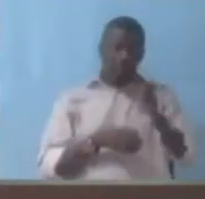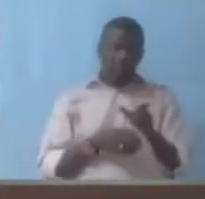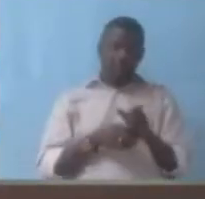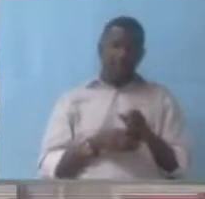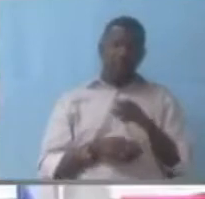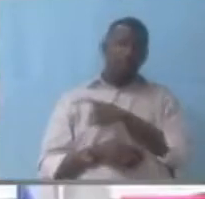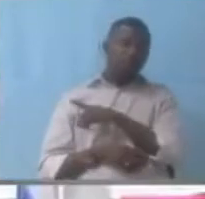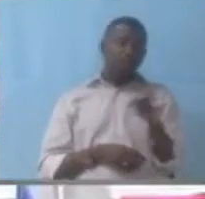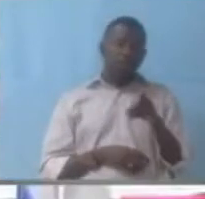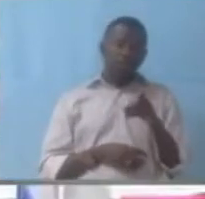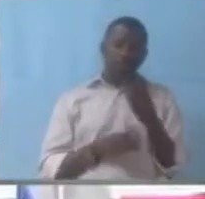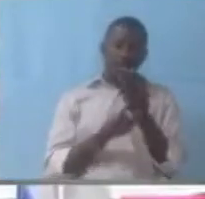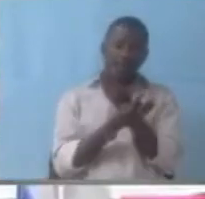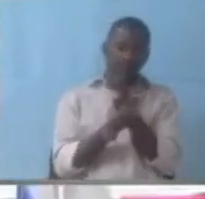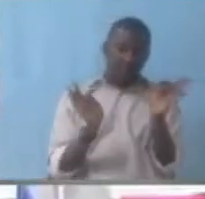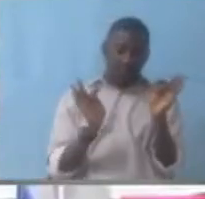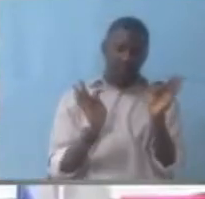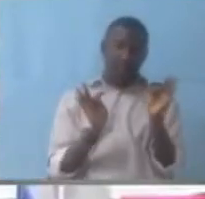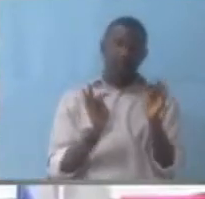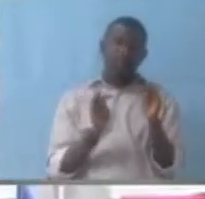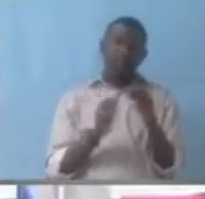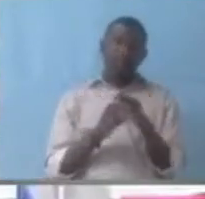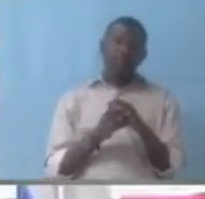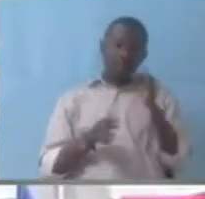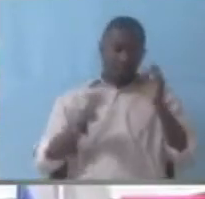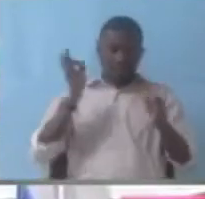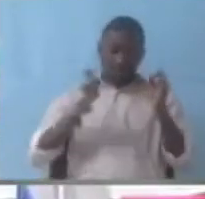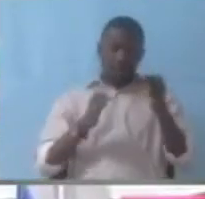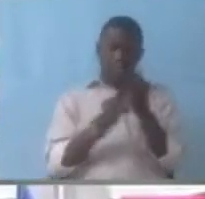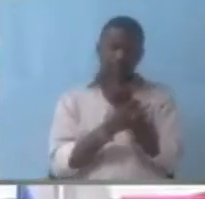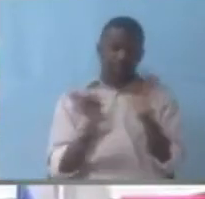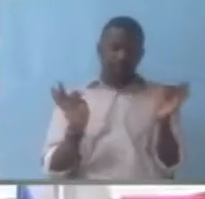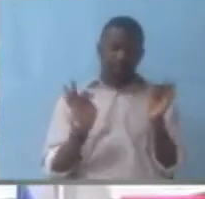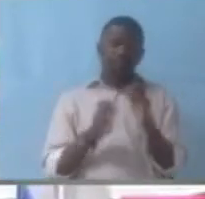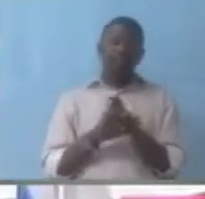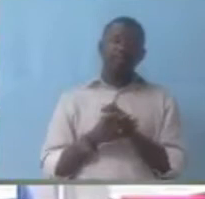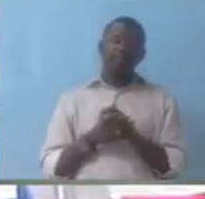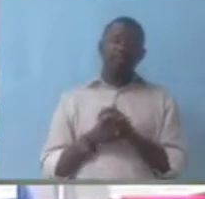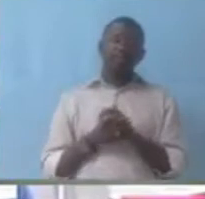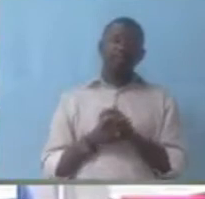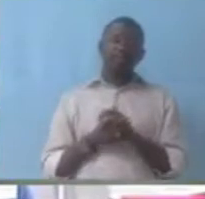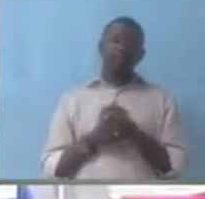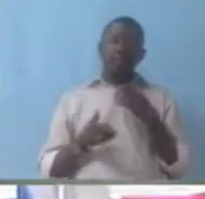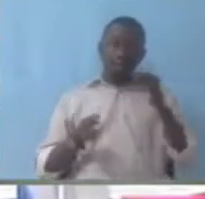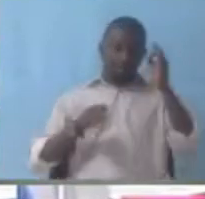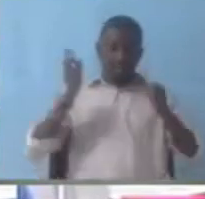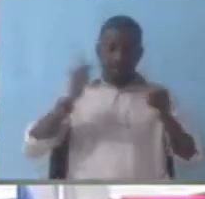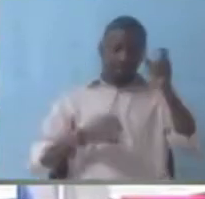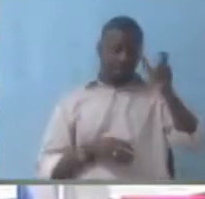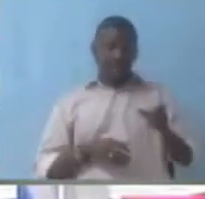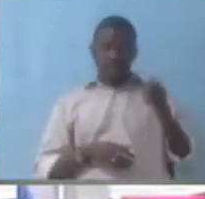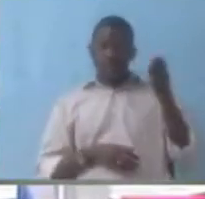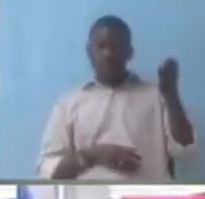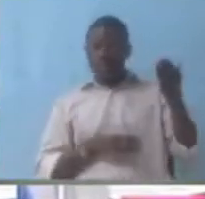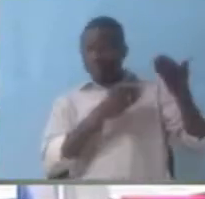They were acquitted and discharged. Ye bulale kidio kai bulale adu mote murundi nola ye otu muro mille. By a magistrate. Adu miyo